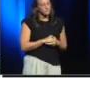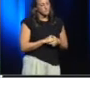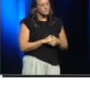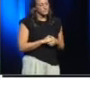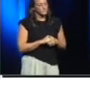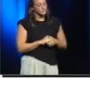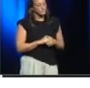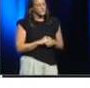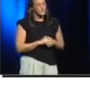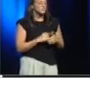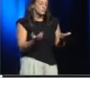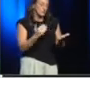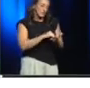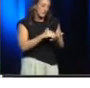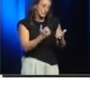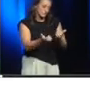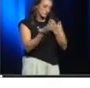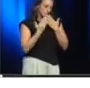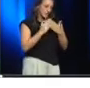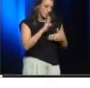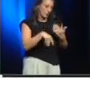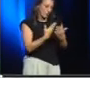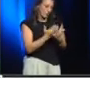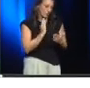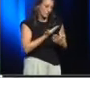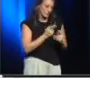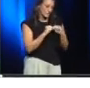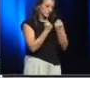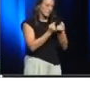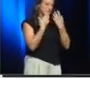So I would just like to thank all of those folks. So thank you.